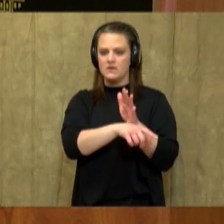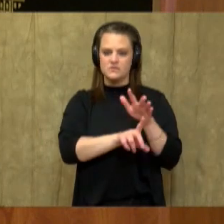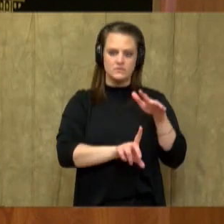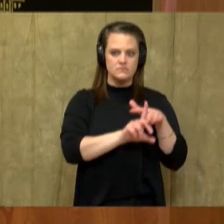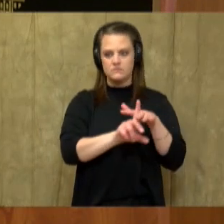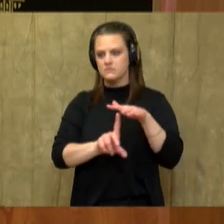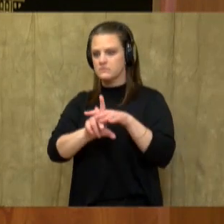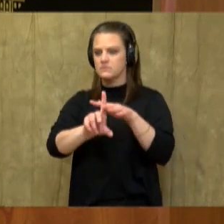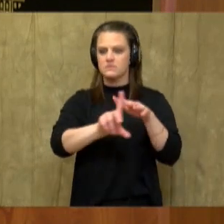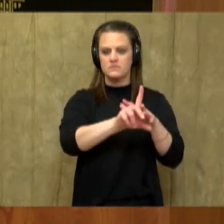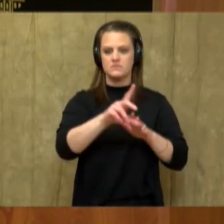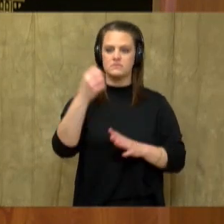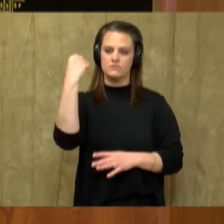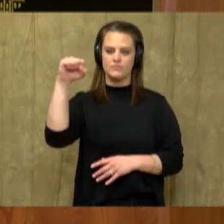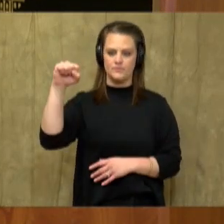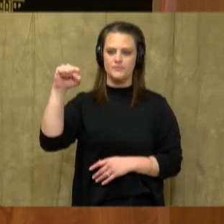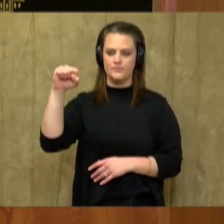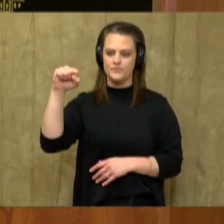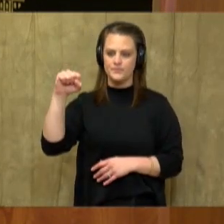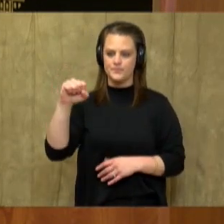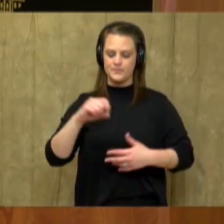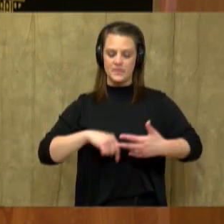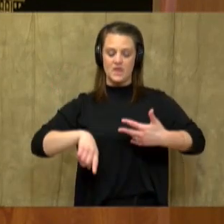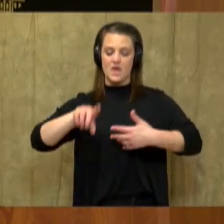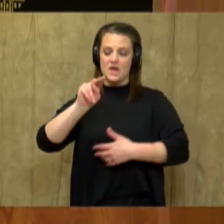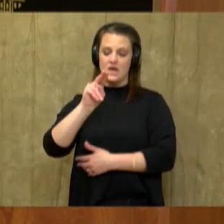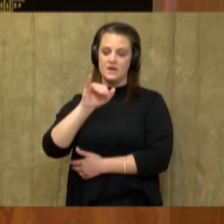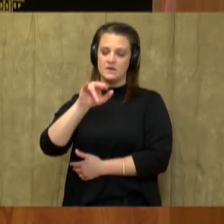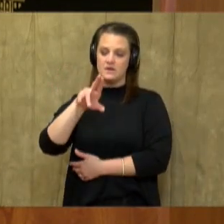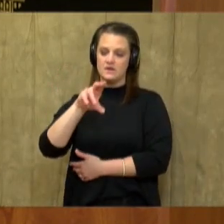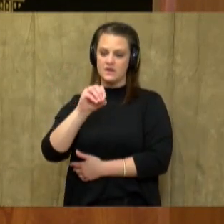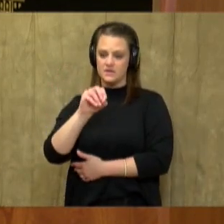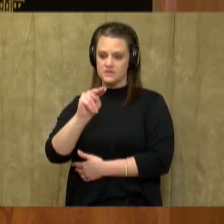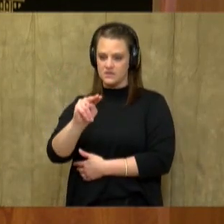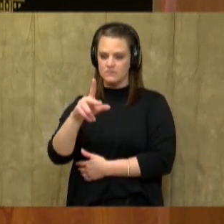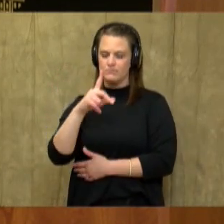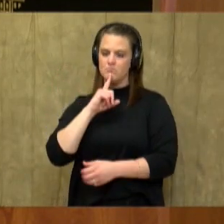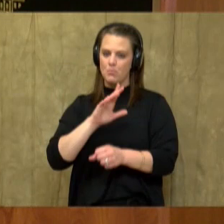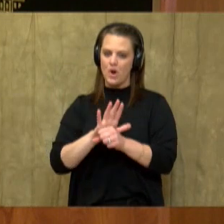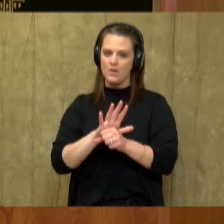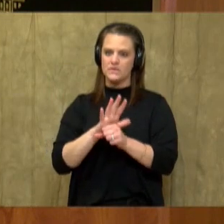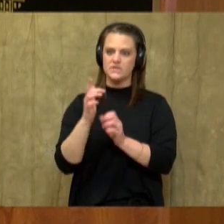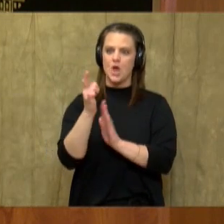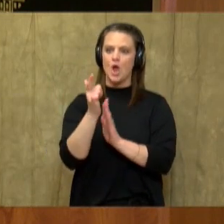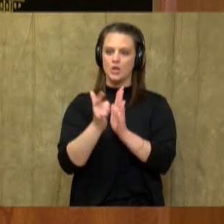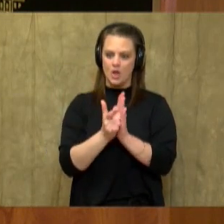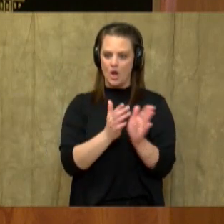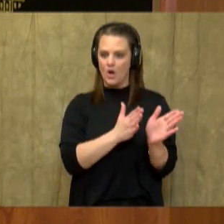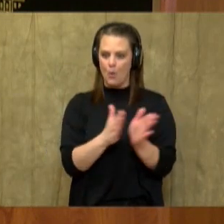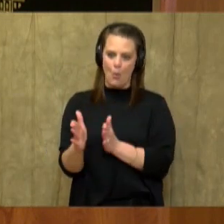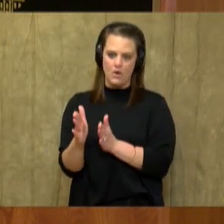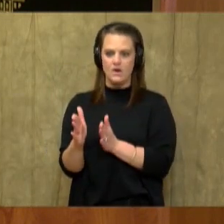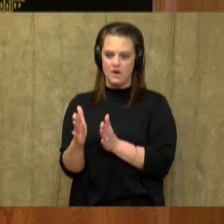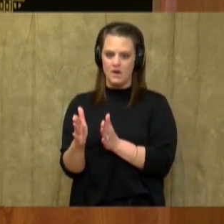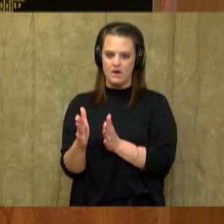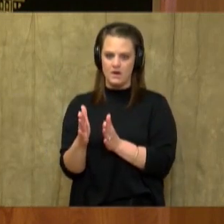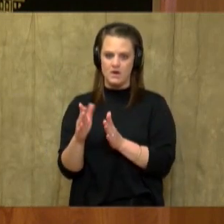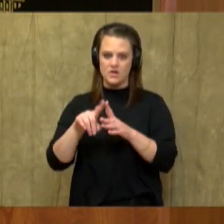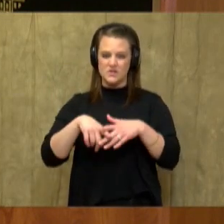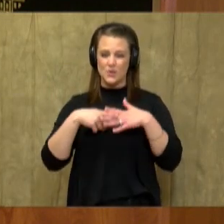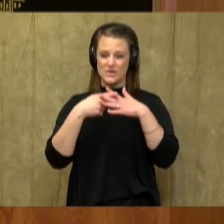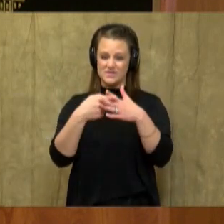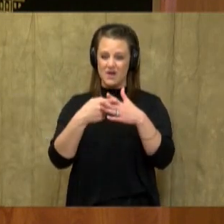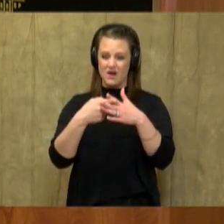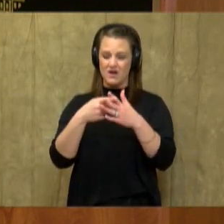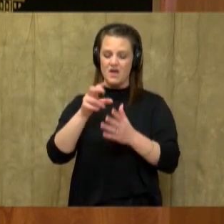war. President Nixon as well, in promising law and order and in promising withdrawing from Vietnam, begins that policy. That's